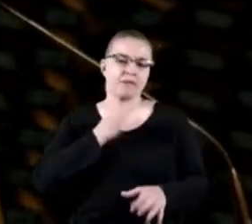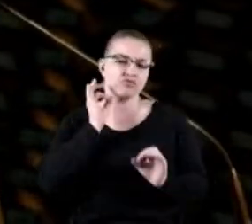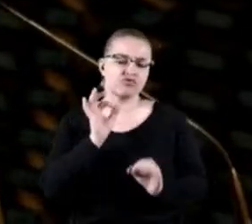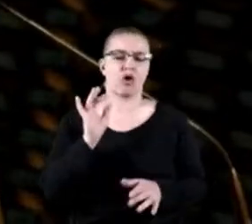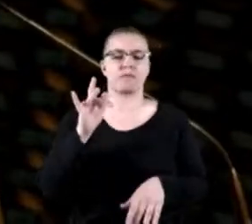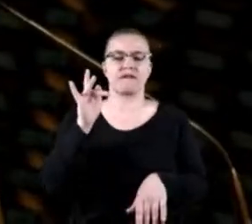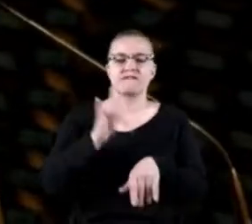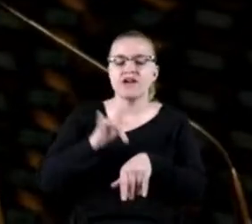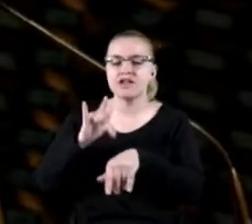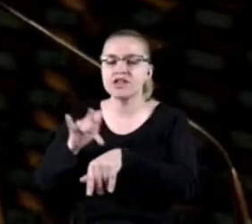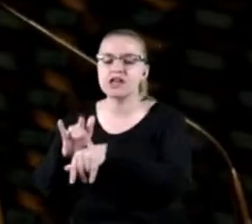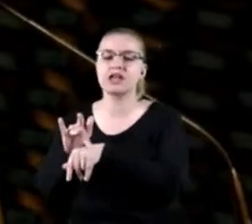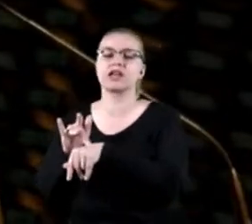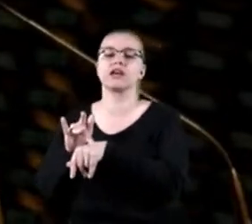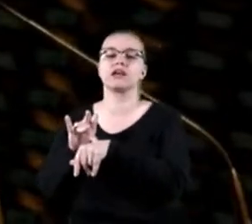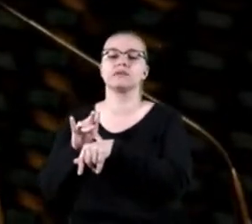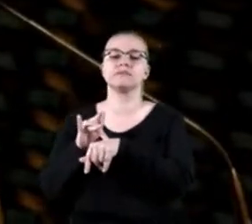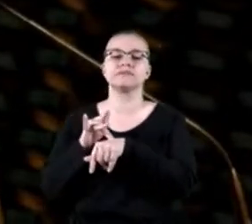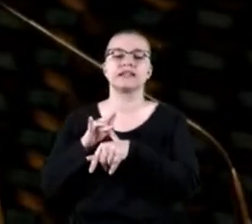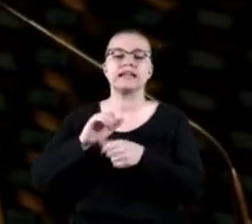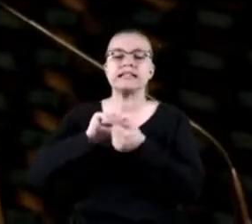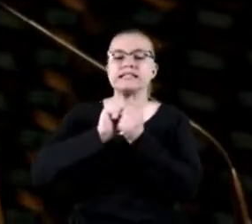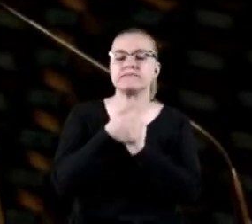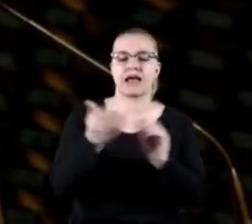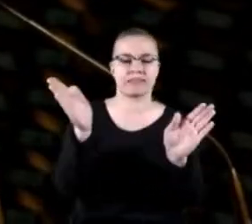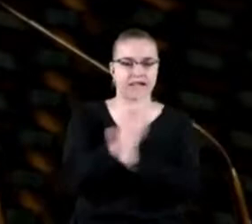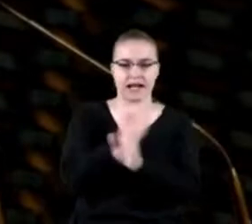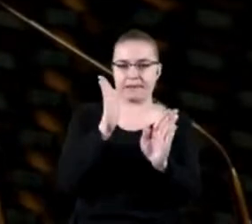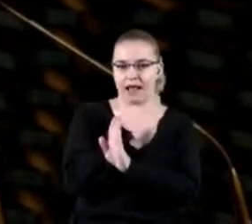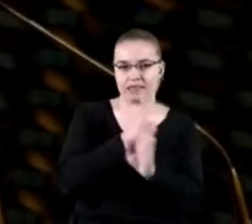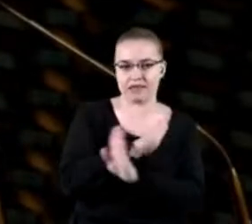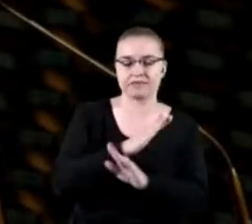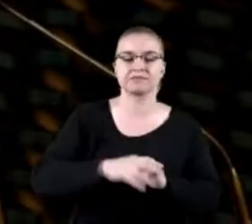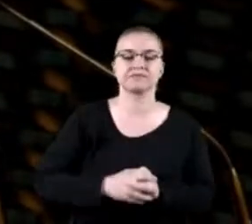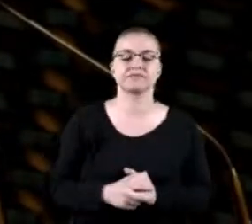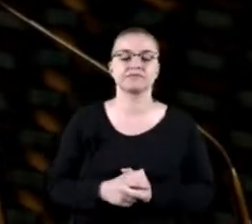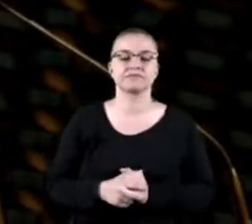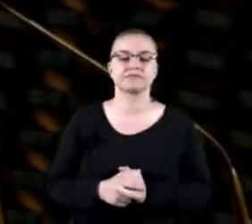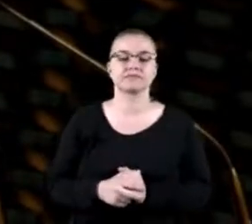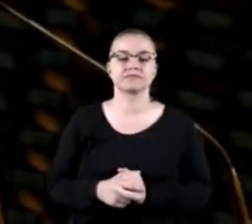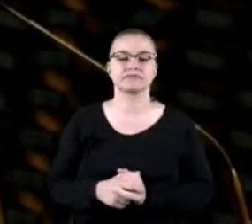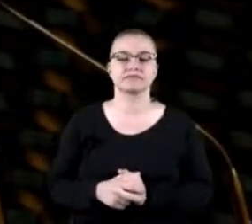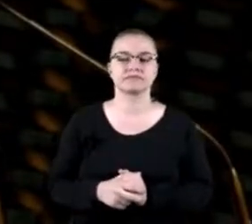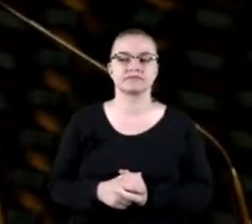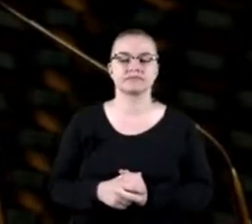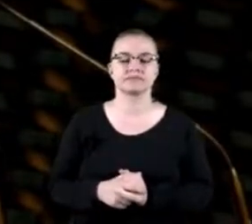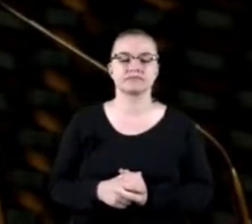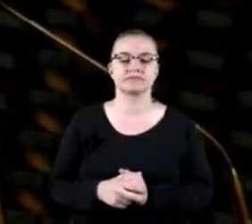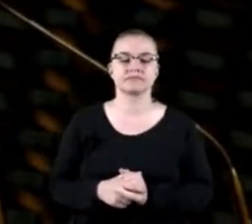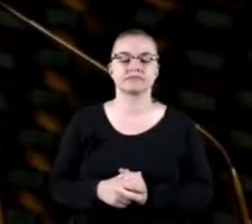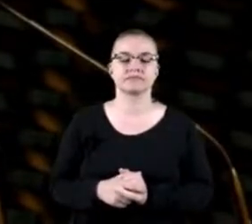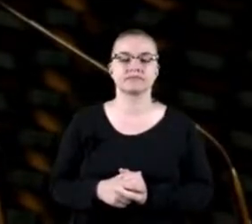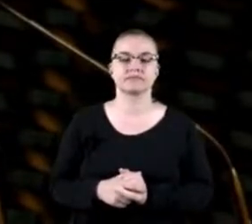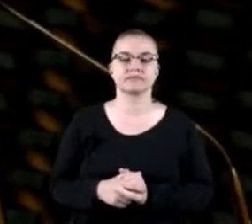We have good results in terms of climate change.